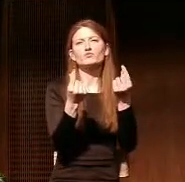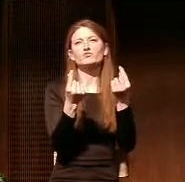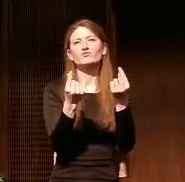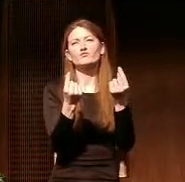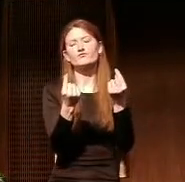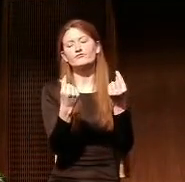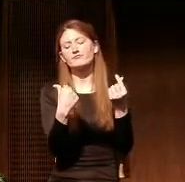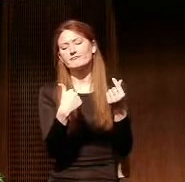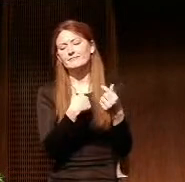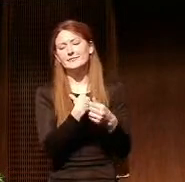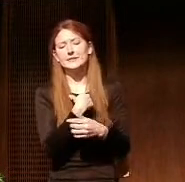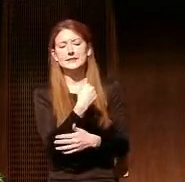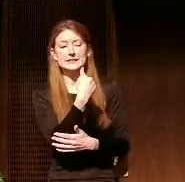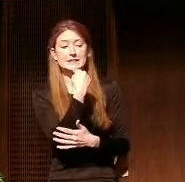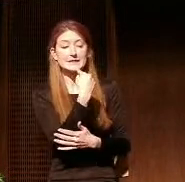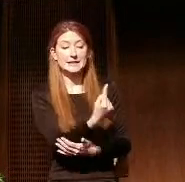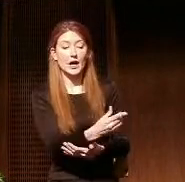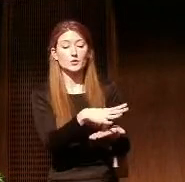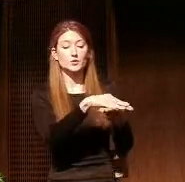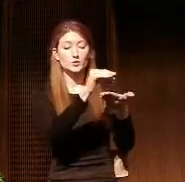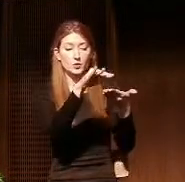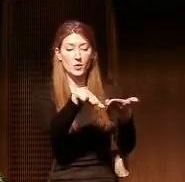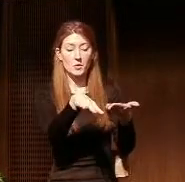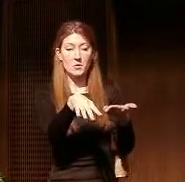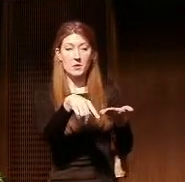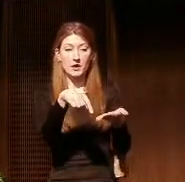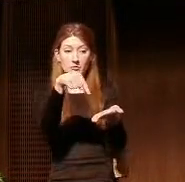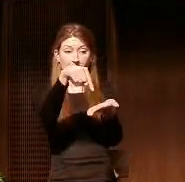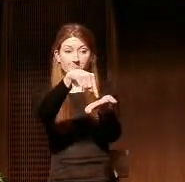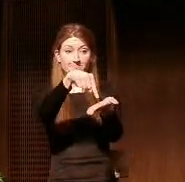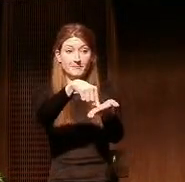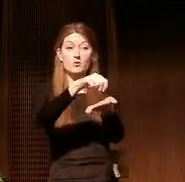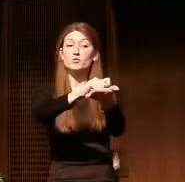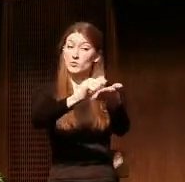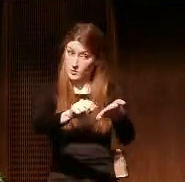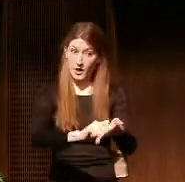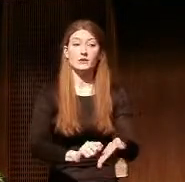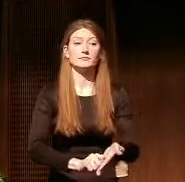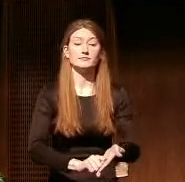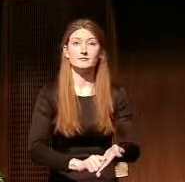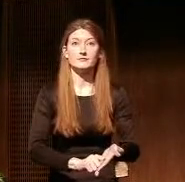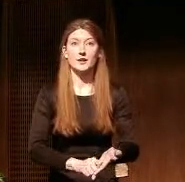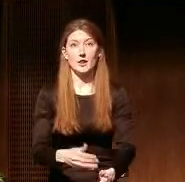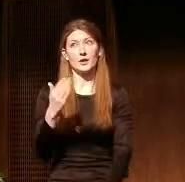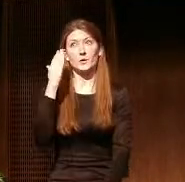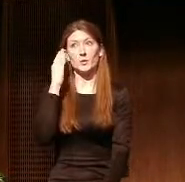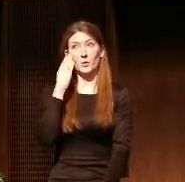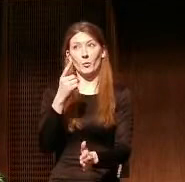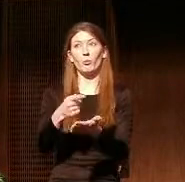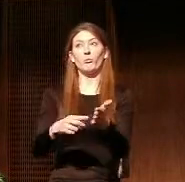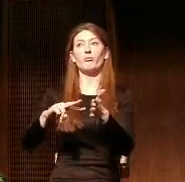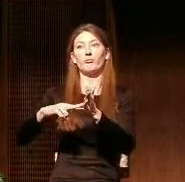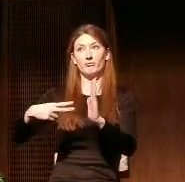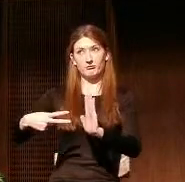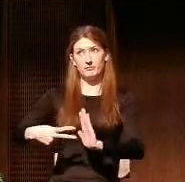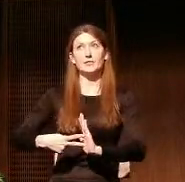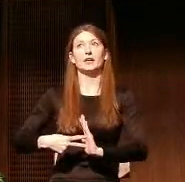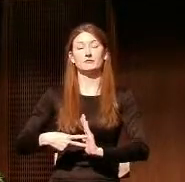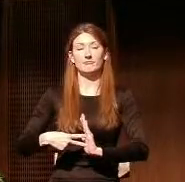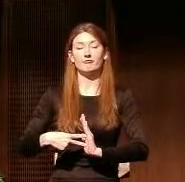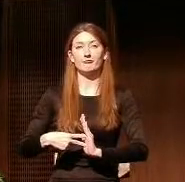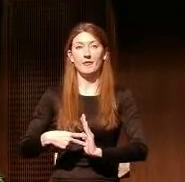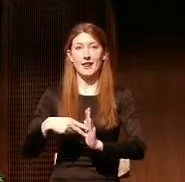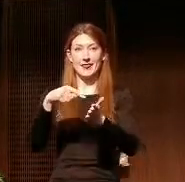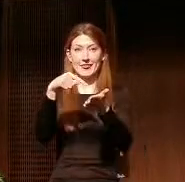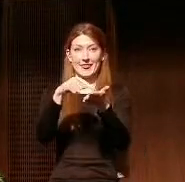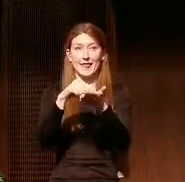I would say to the students, write this down, and they knew what that meant. This